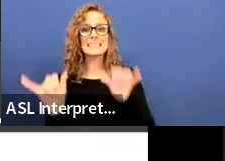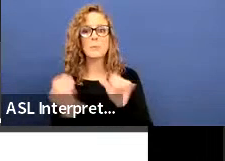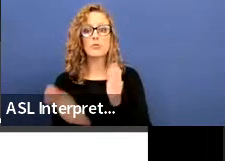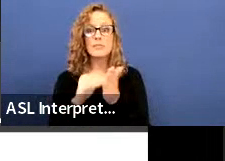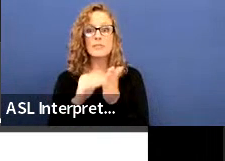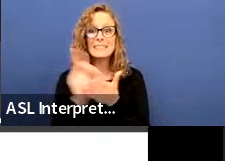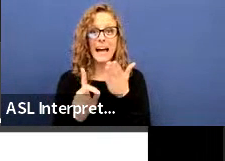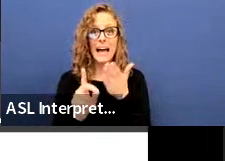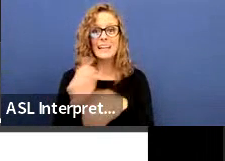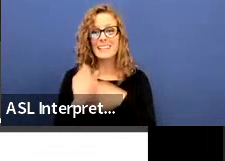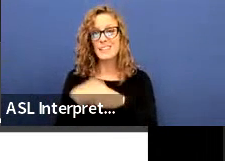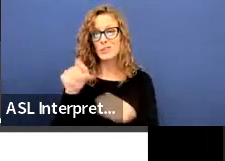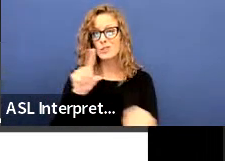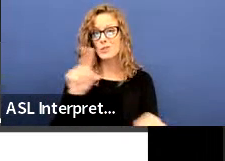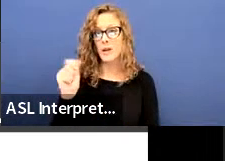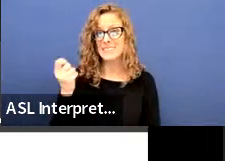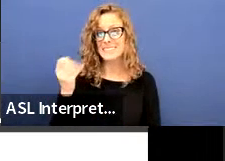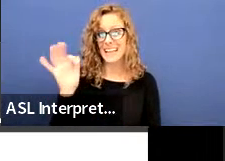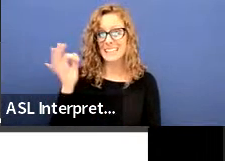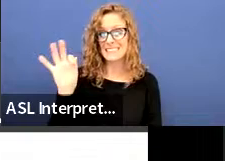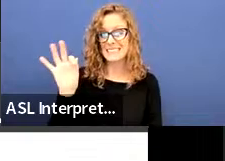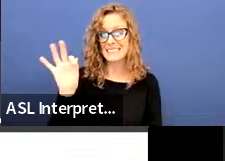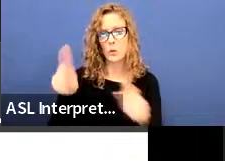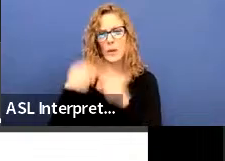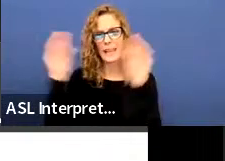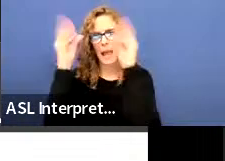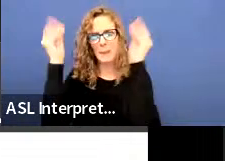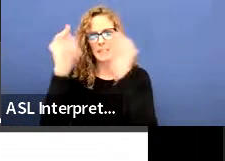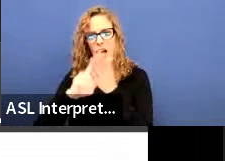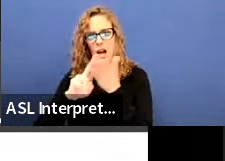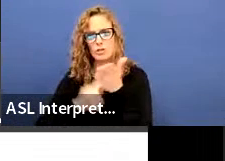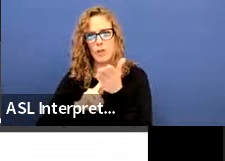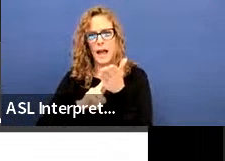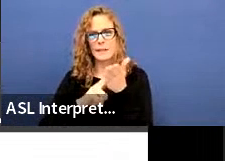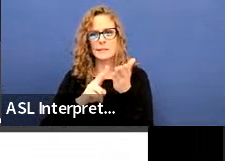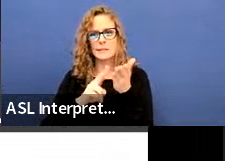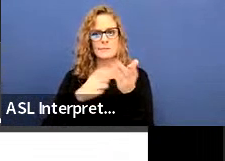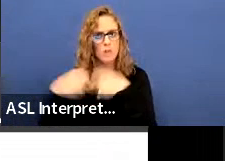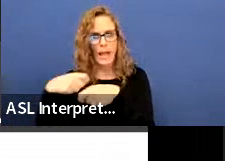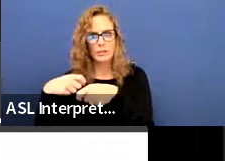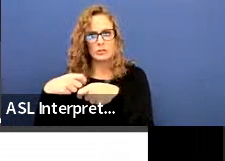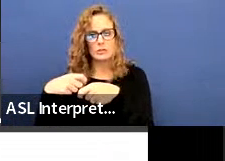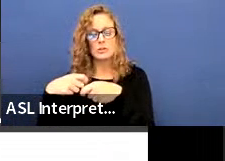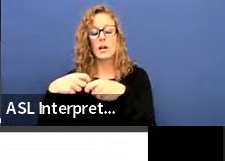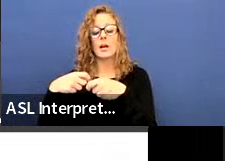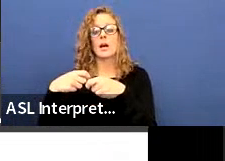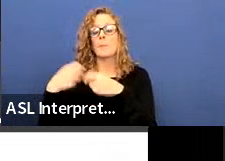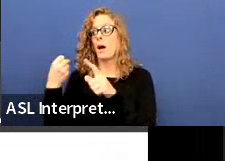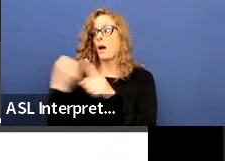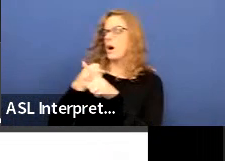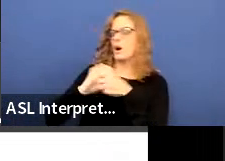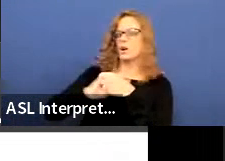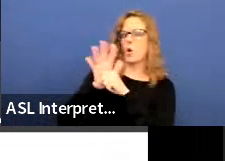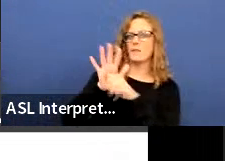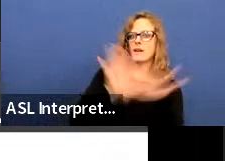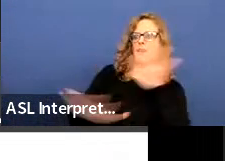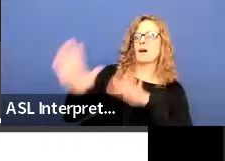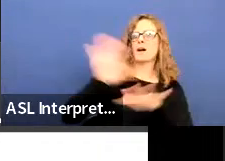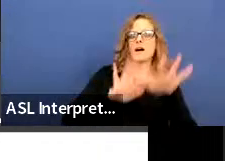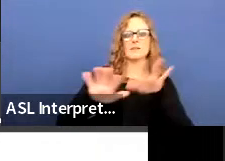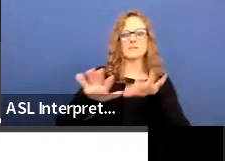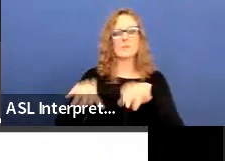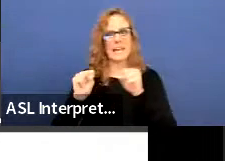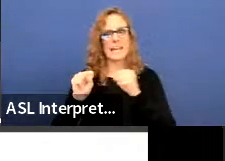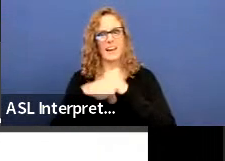ambulance contract. And COVID gave us a little bit of a curve. So it's taken us a couple of years to get through